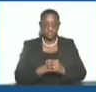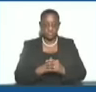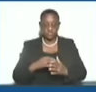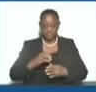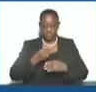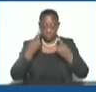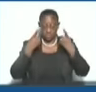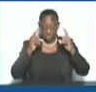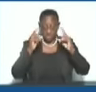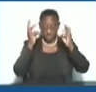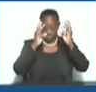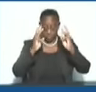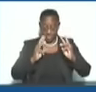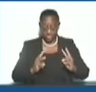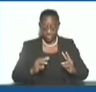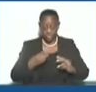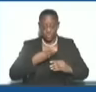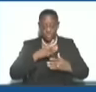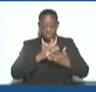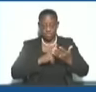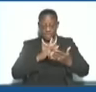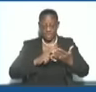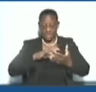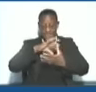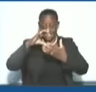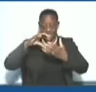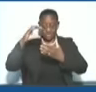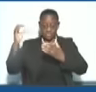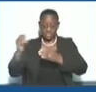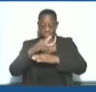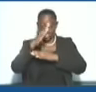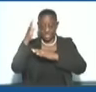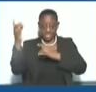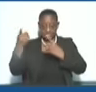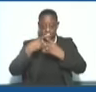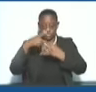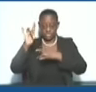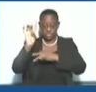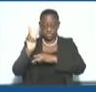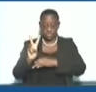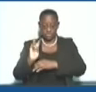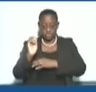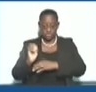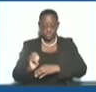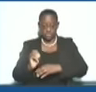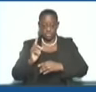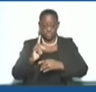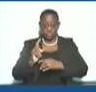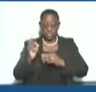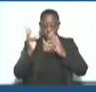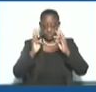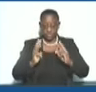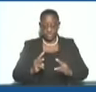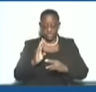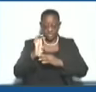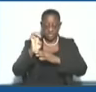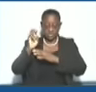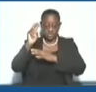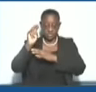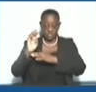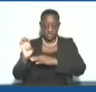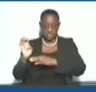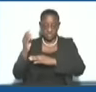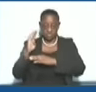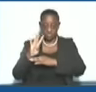In our final look at weather, we have partly cloudy skies, temperature 82 degrees, a relative humidity at 76%, east-northeast winds